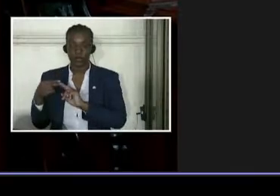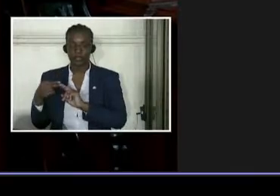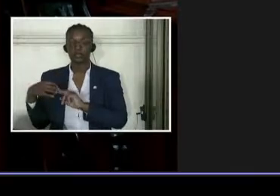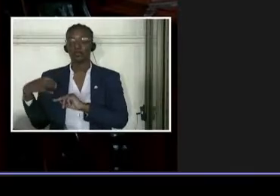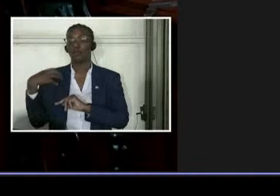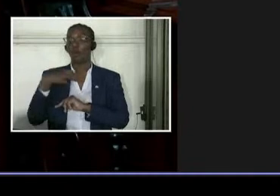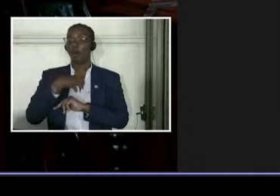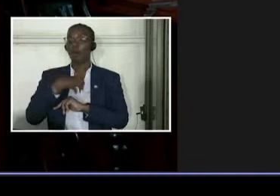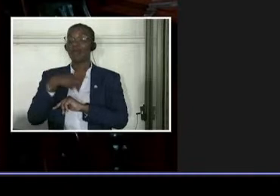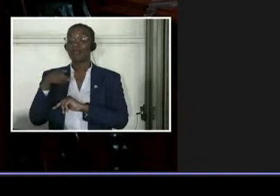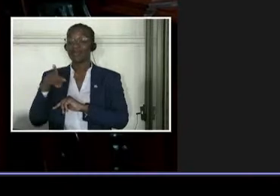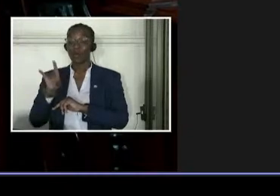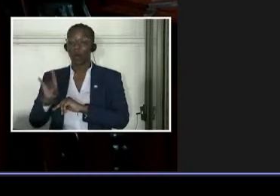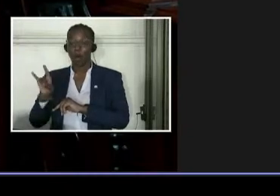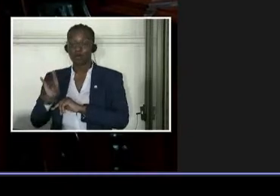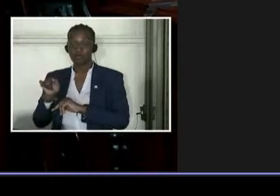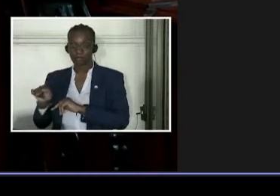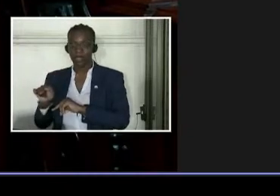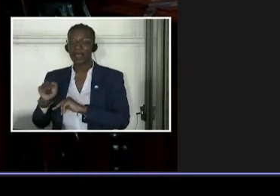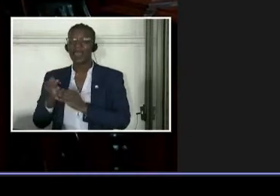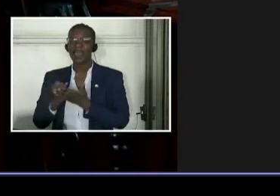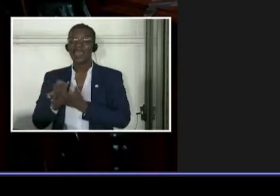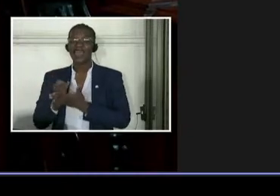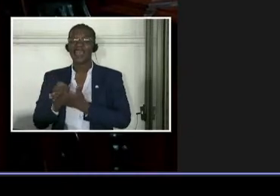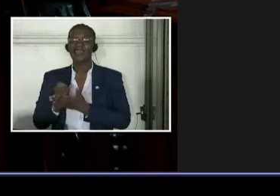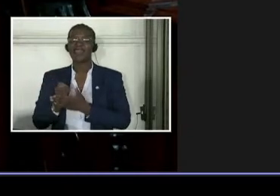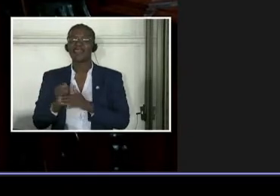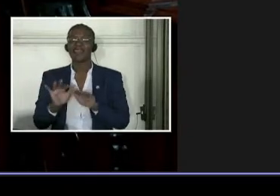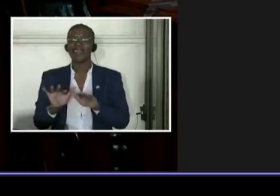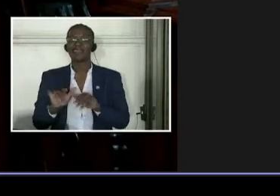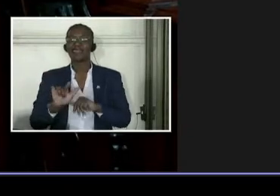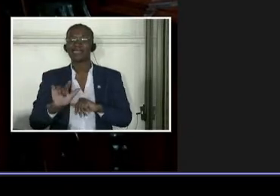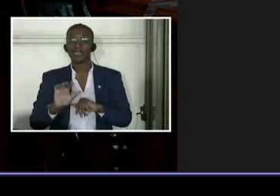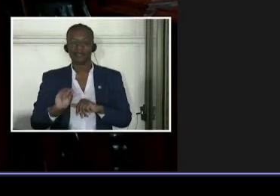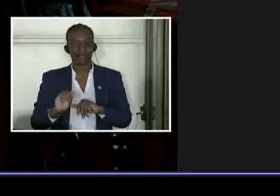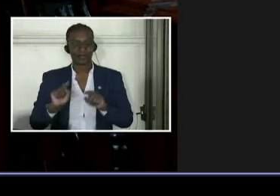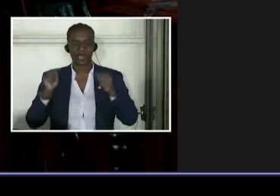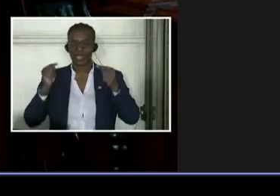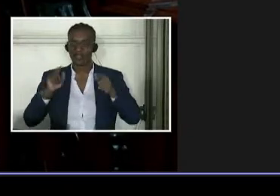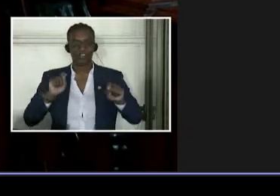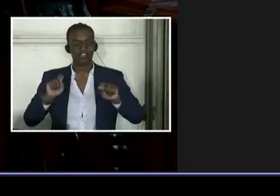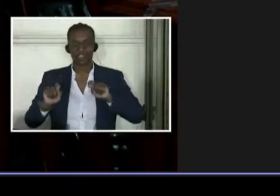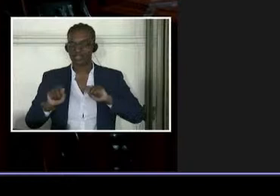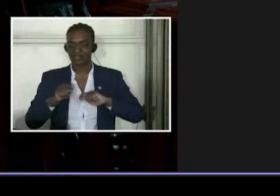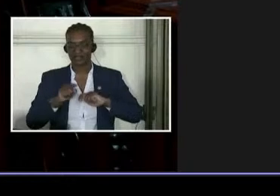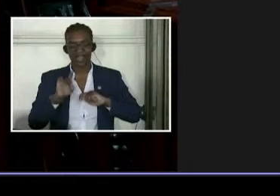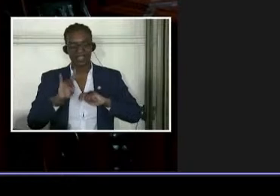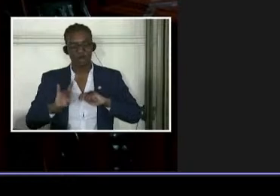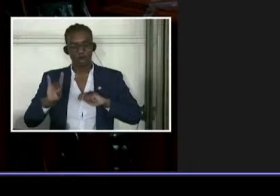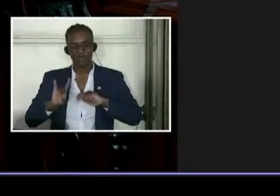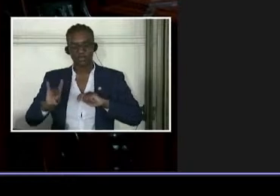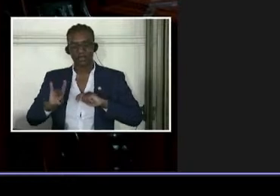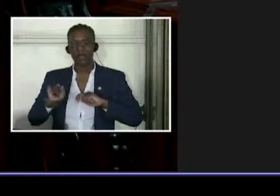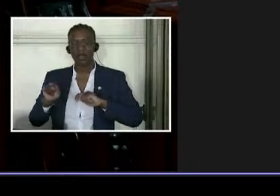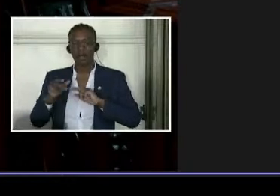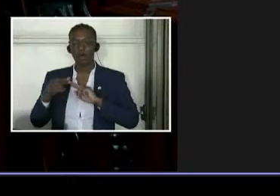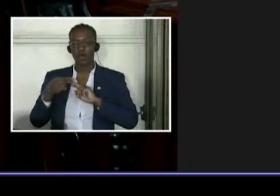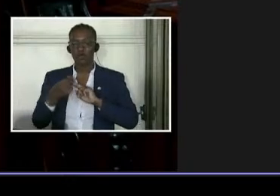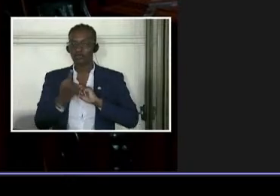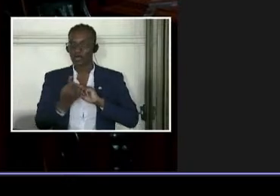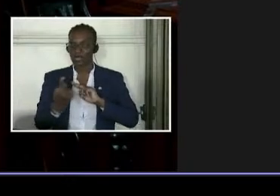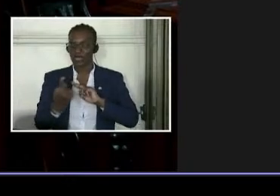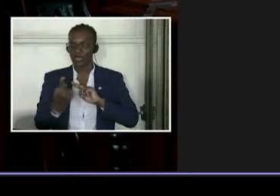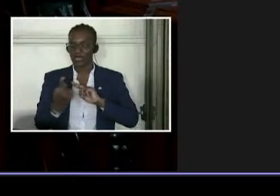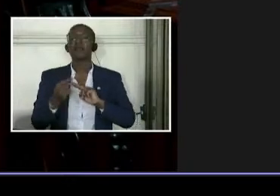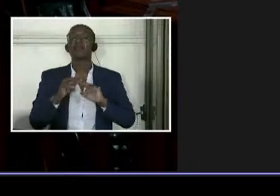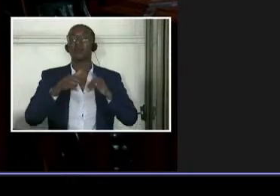to residents. These hostels were built in the early 1970s. We can't transfer hostels or units to